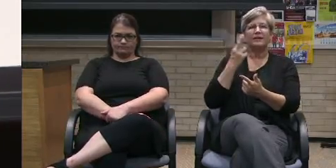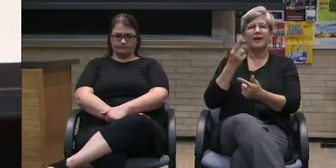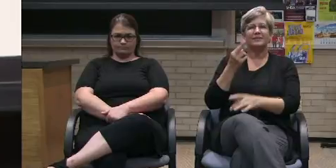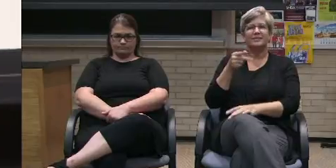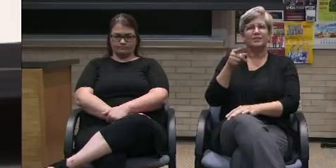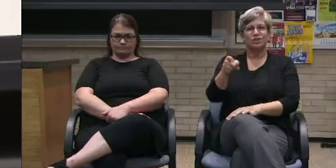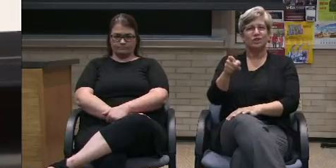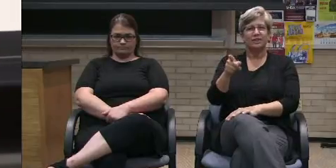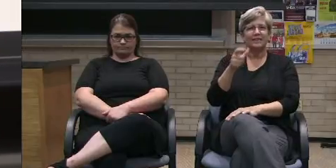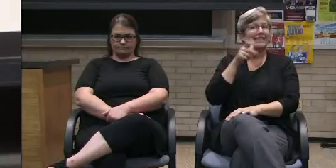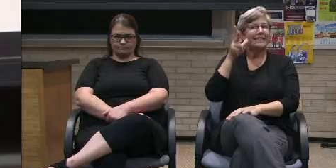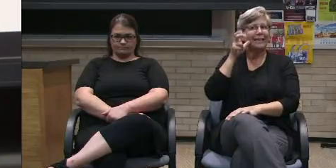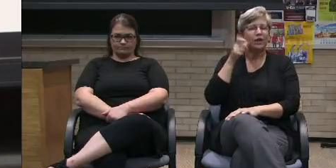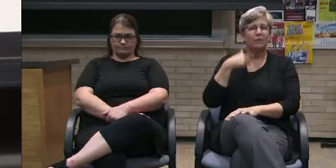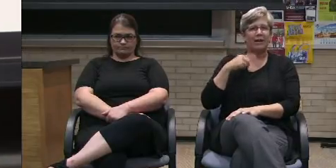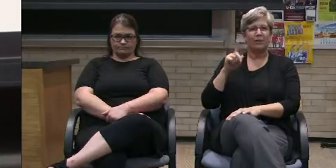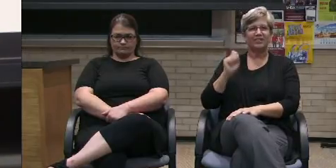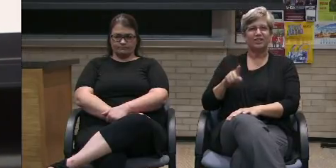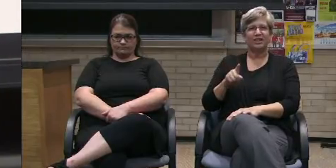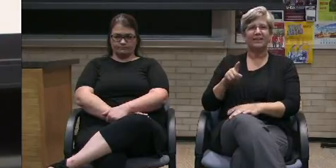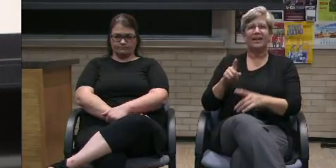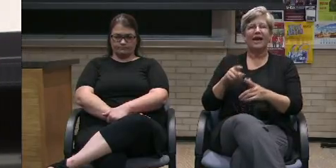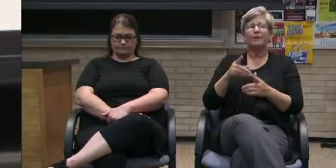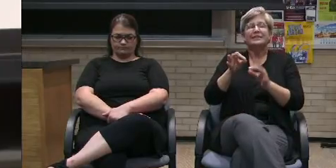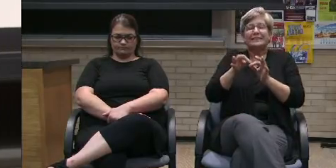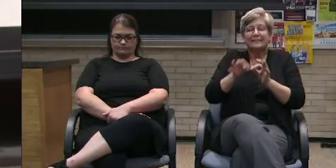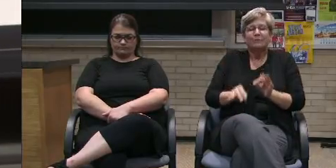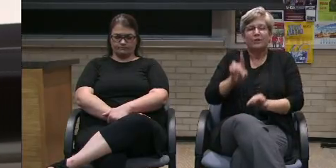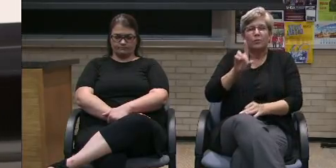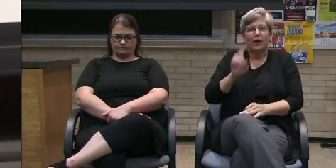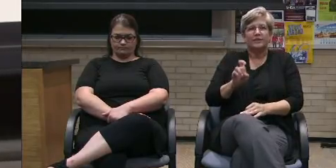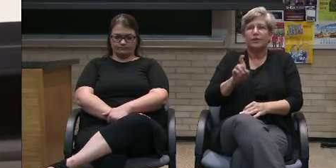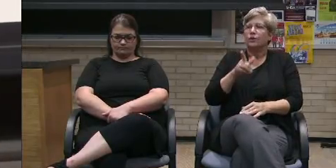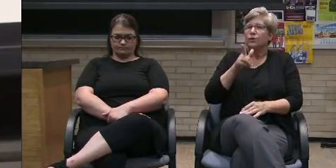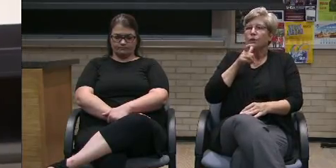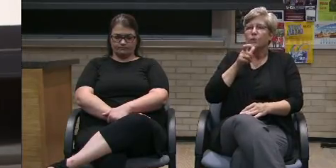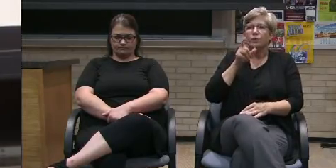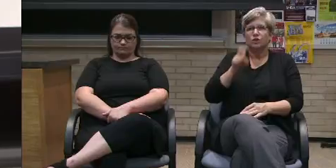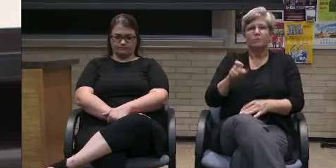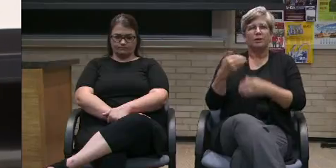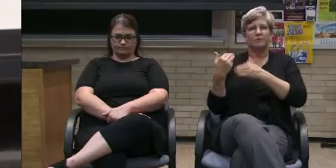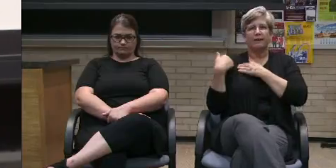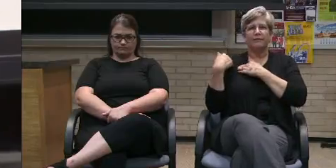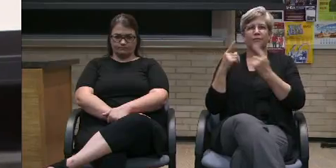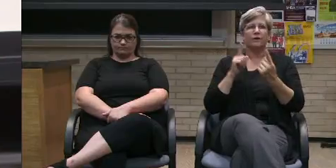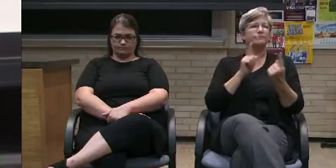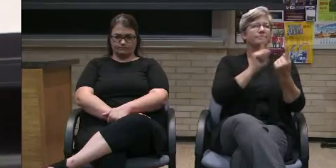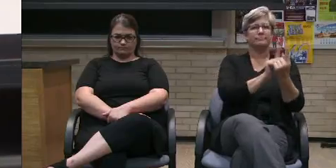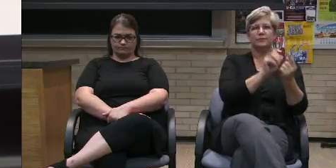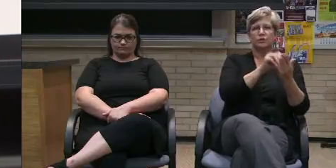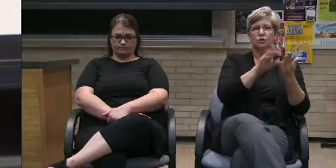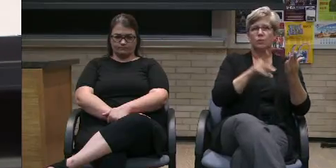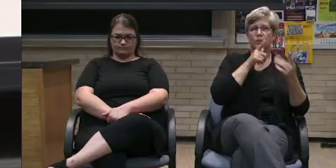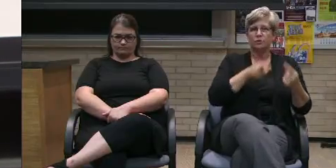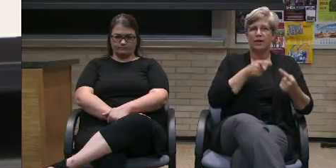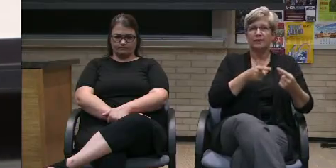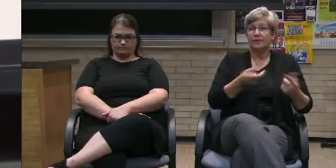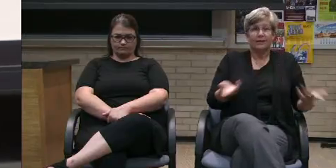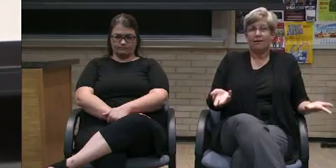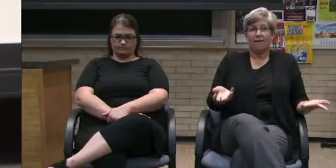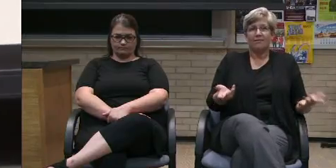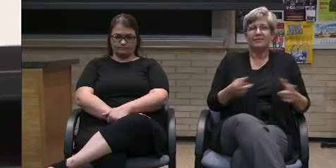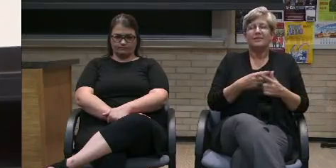had never heard that. All I wanted to know was how should we make it so that, you know, we reach out to the students who might be not doing well.